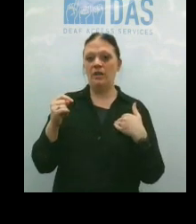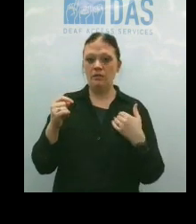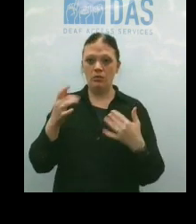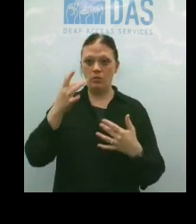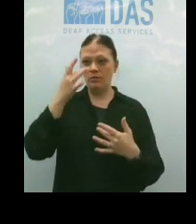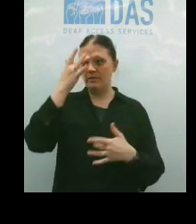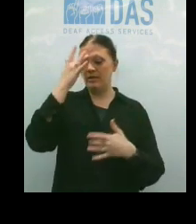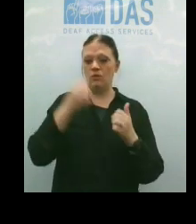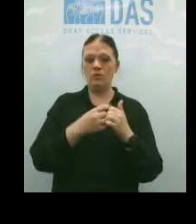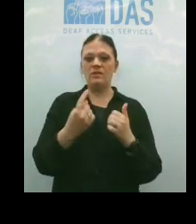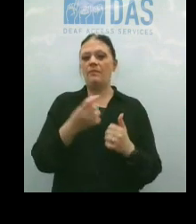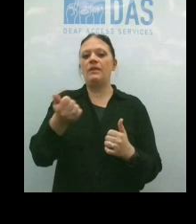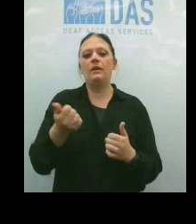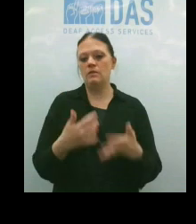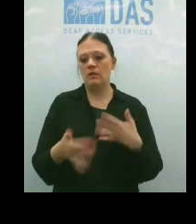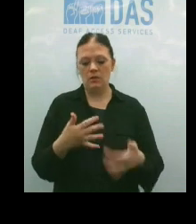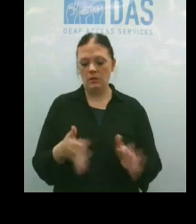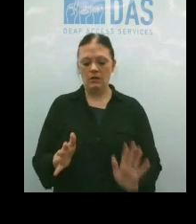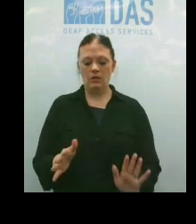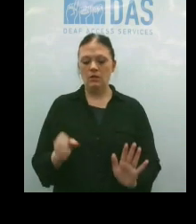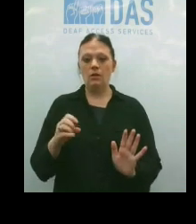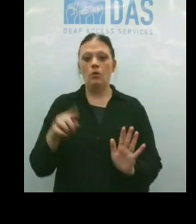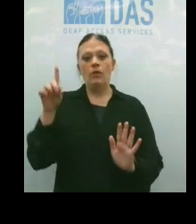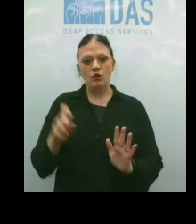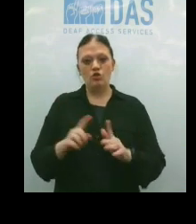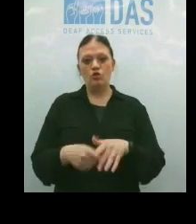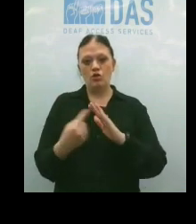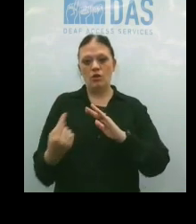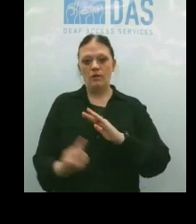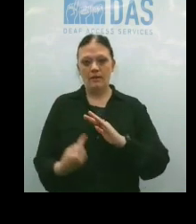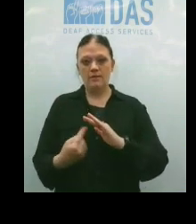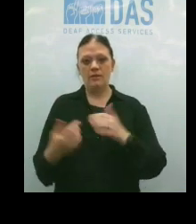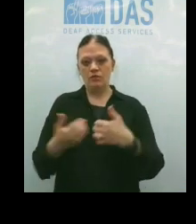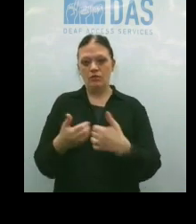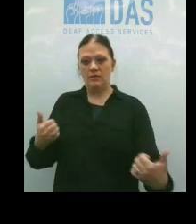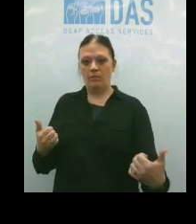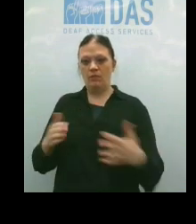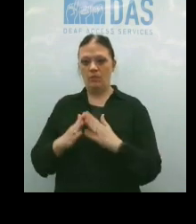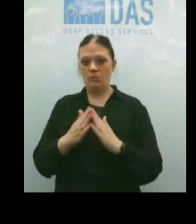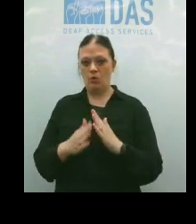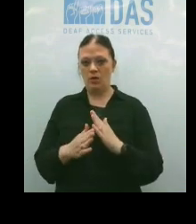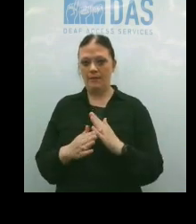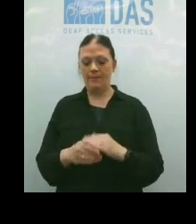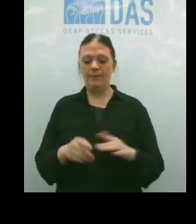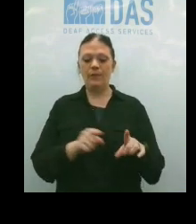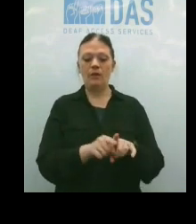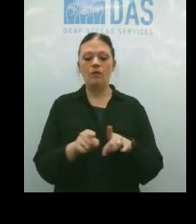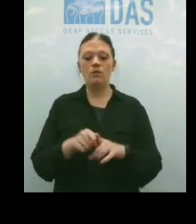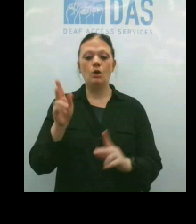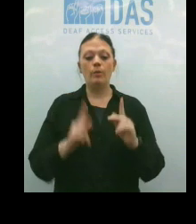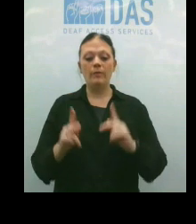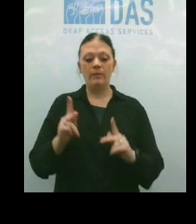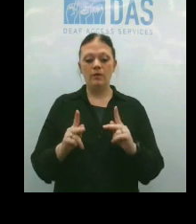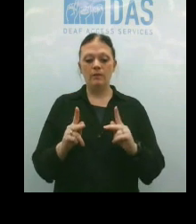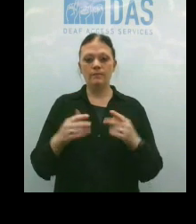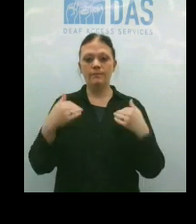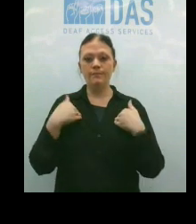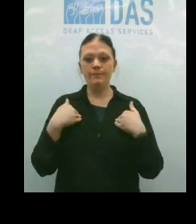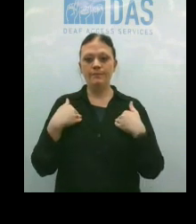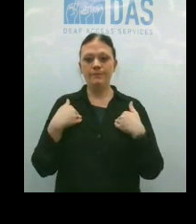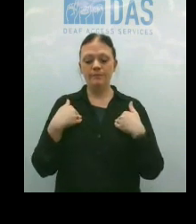with something else. So they should be in isolation away from the community. Also, people that